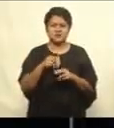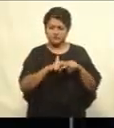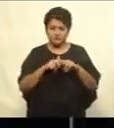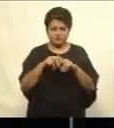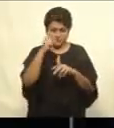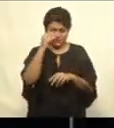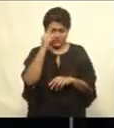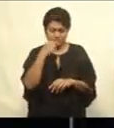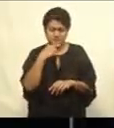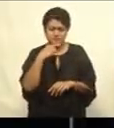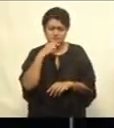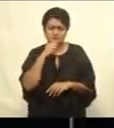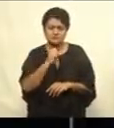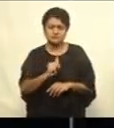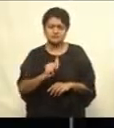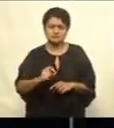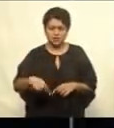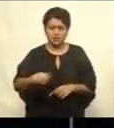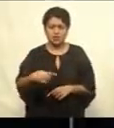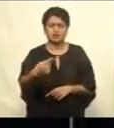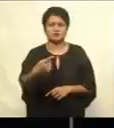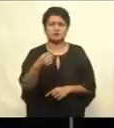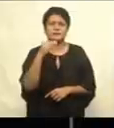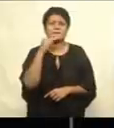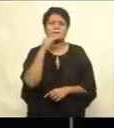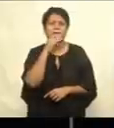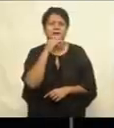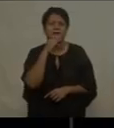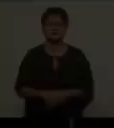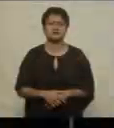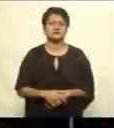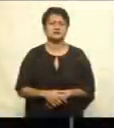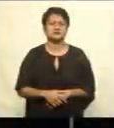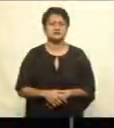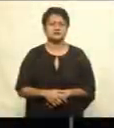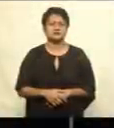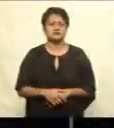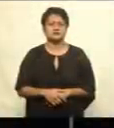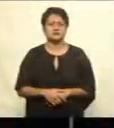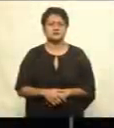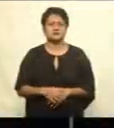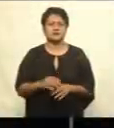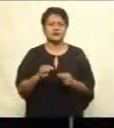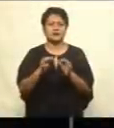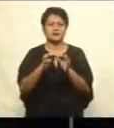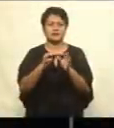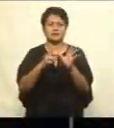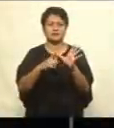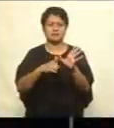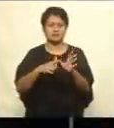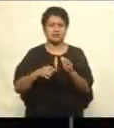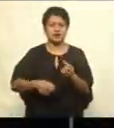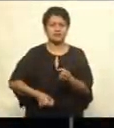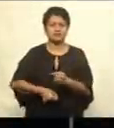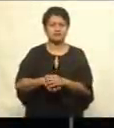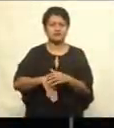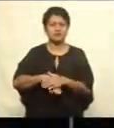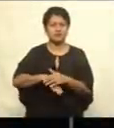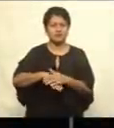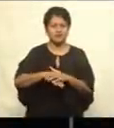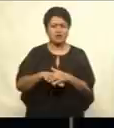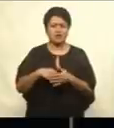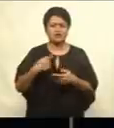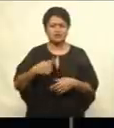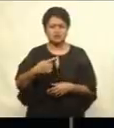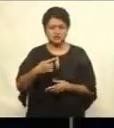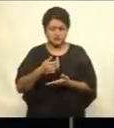try-scoring drought continued, with Melbourne failing to get across the line. Bar football officials continue to support staff and